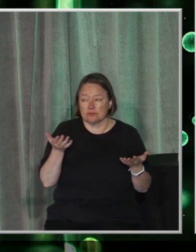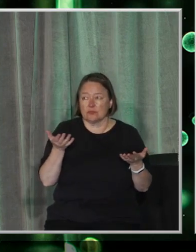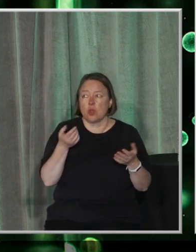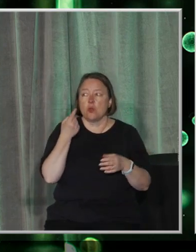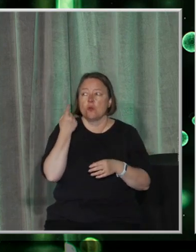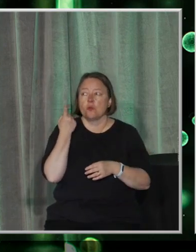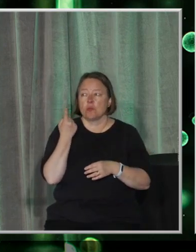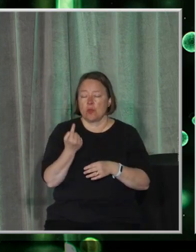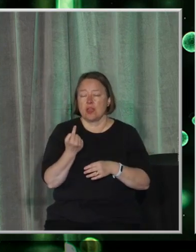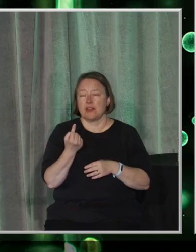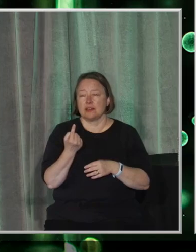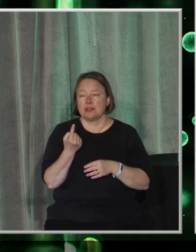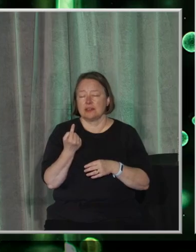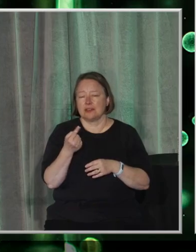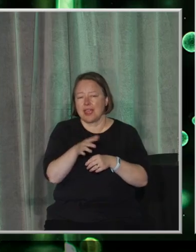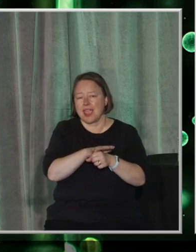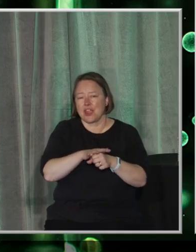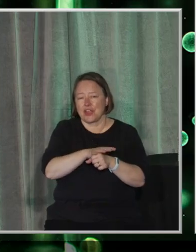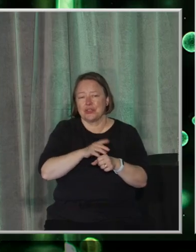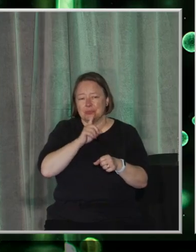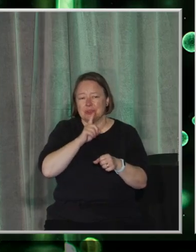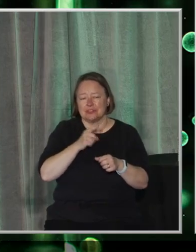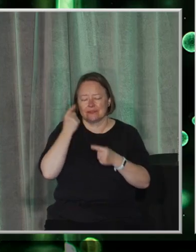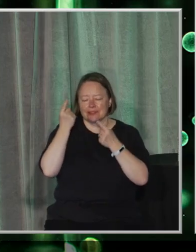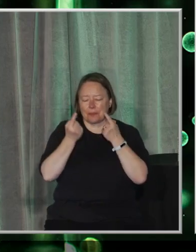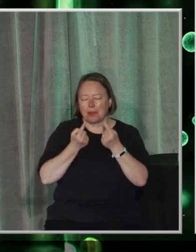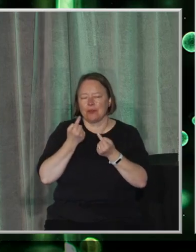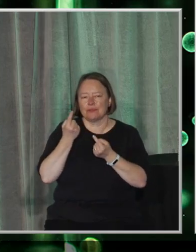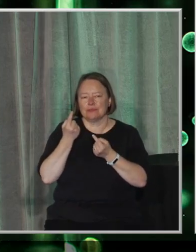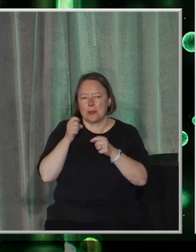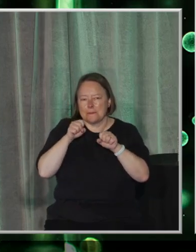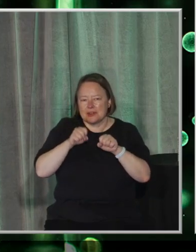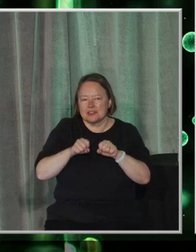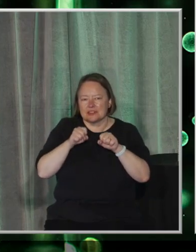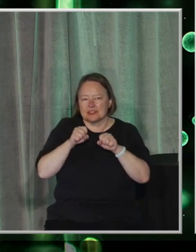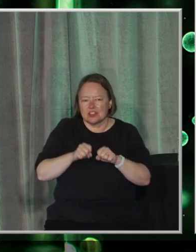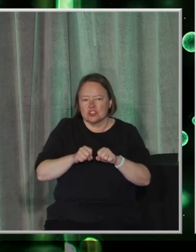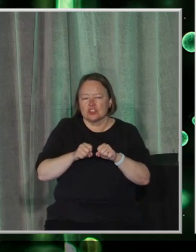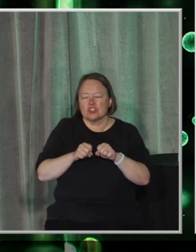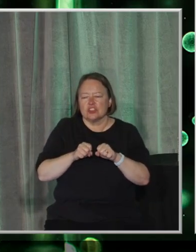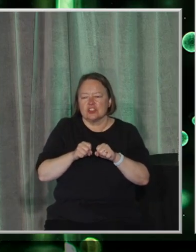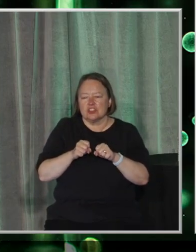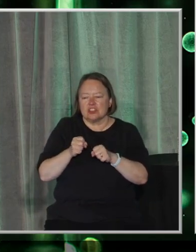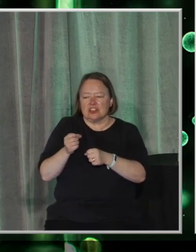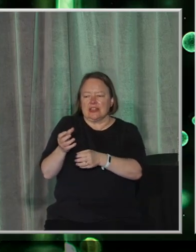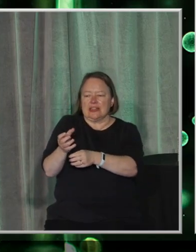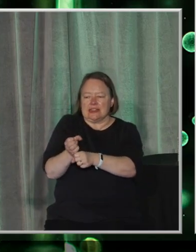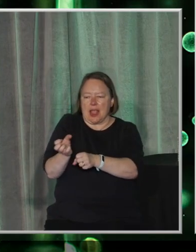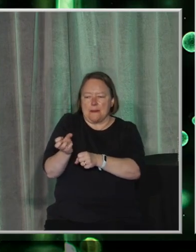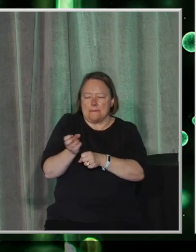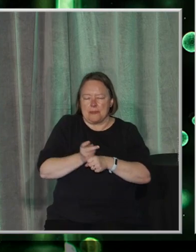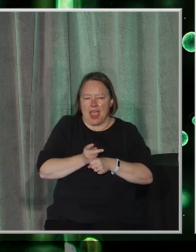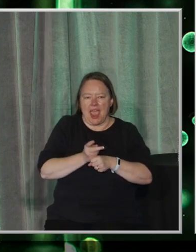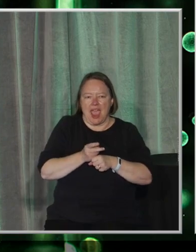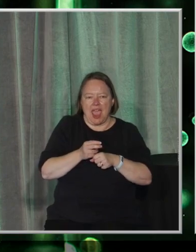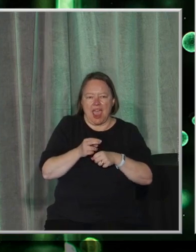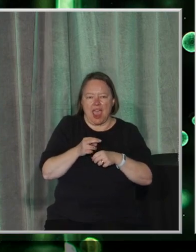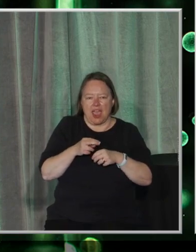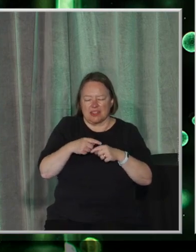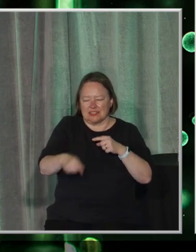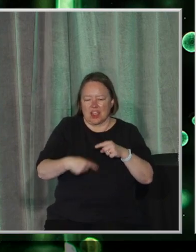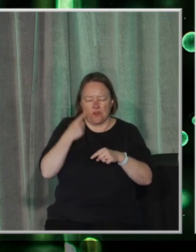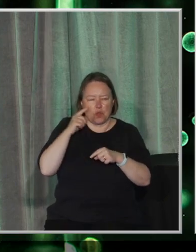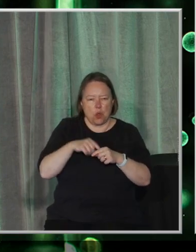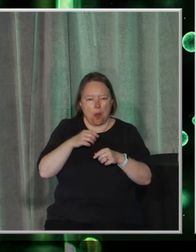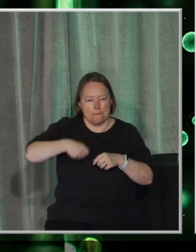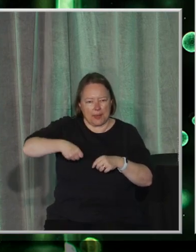of the areas is really to think about potential take-back cycles for your bag when produced.